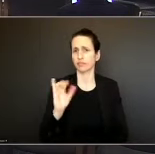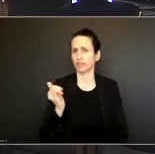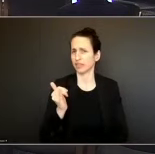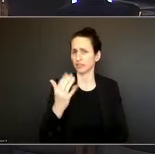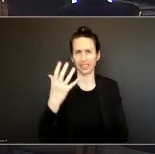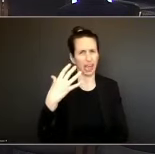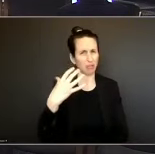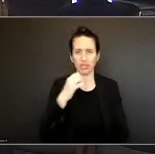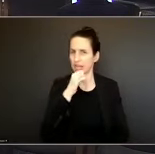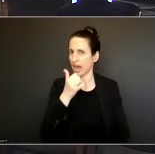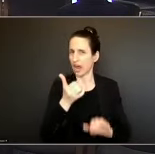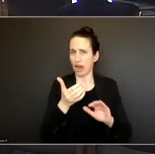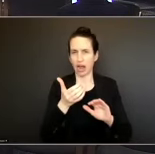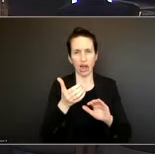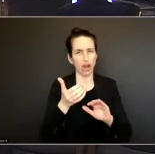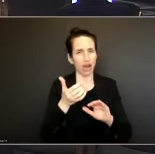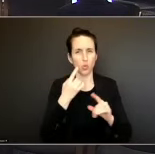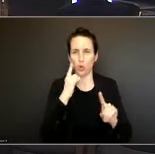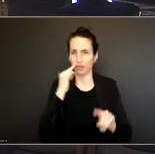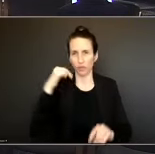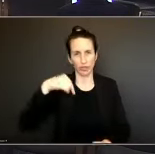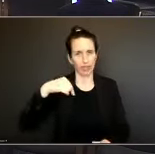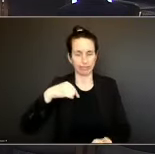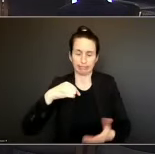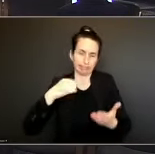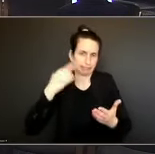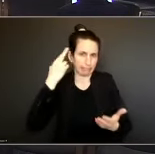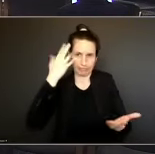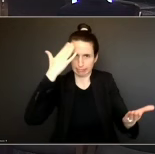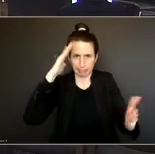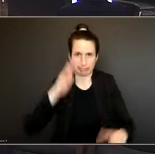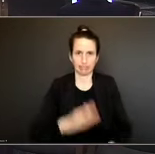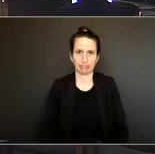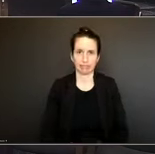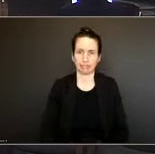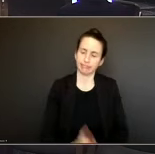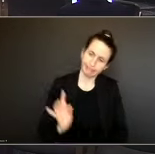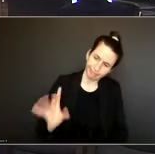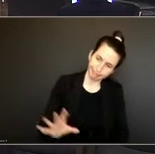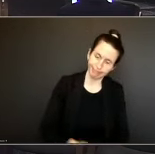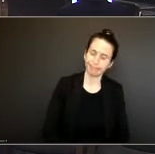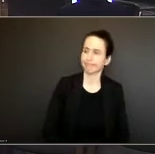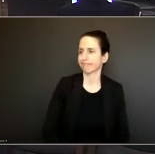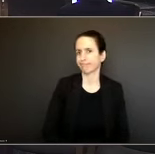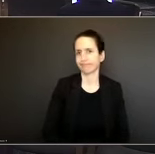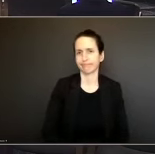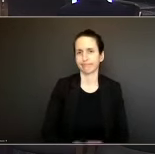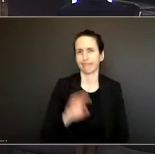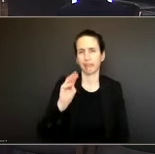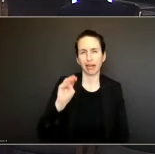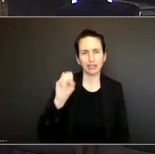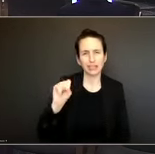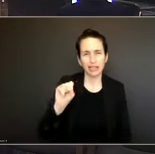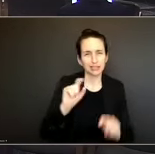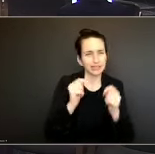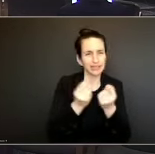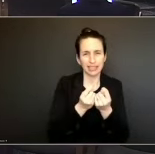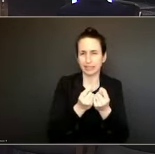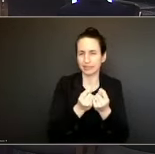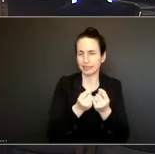camera work for this for some reason, but Sorry. anyway, if you can hear me. From time to time,